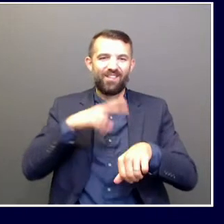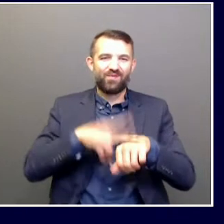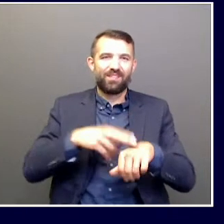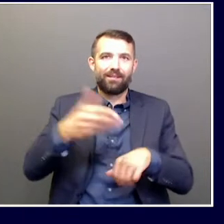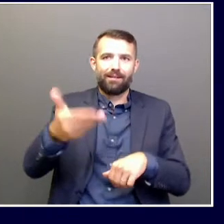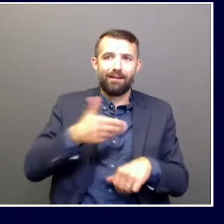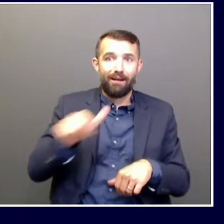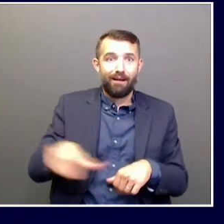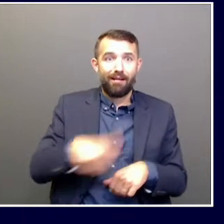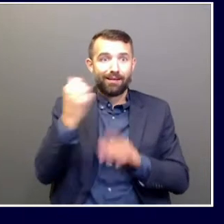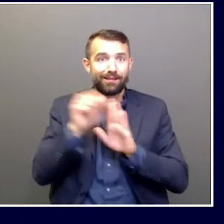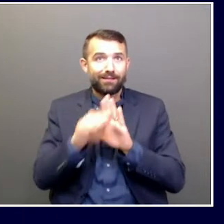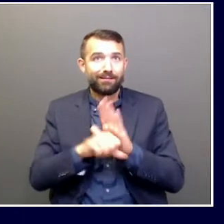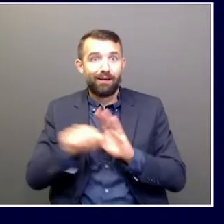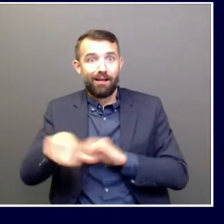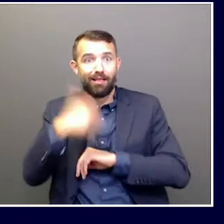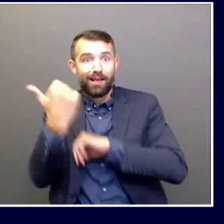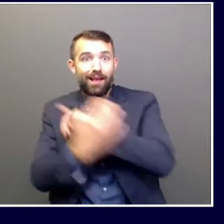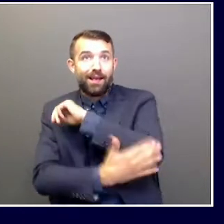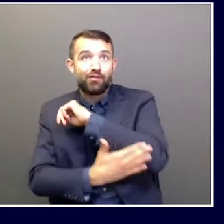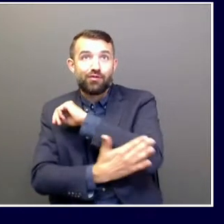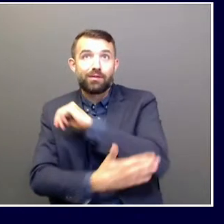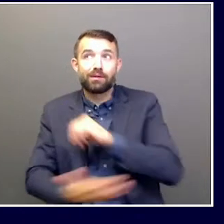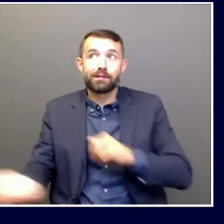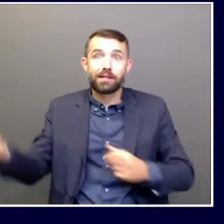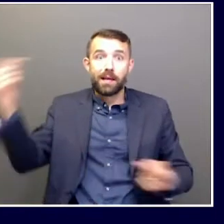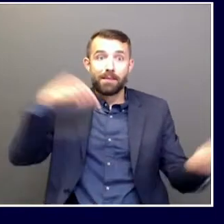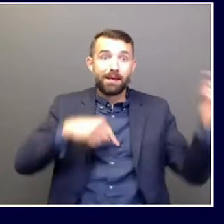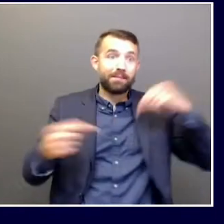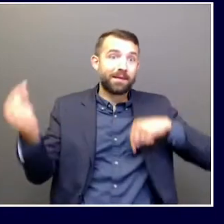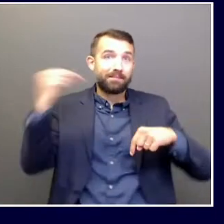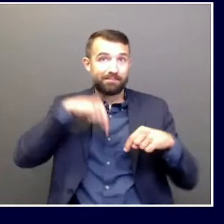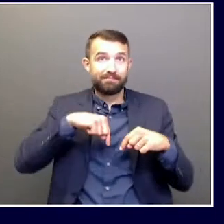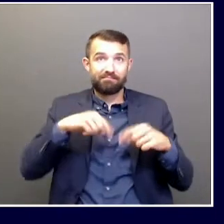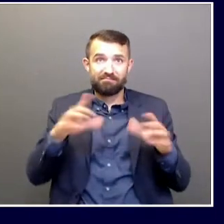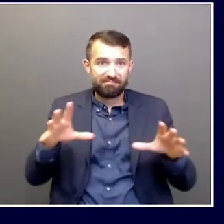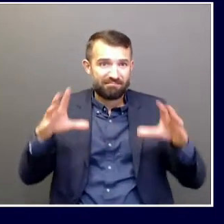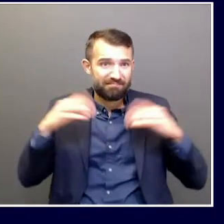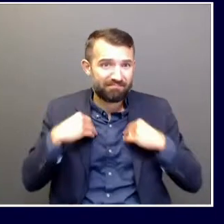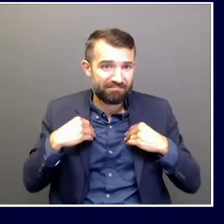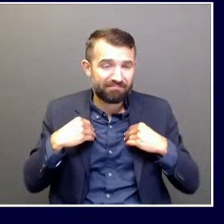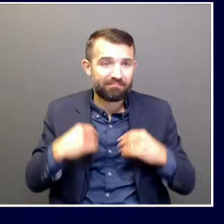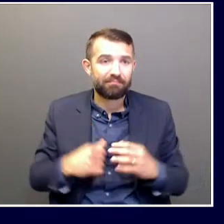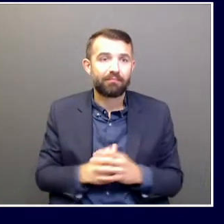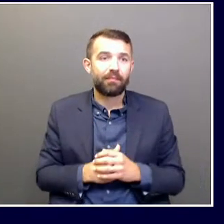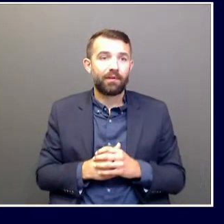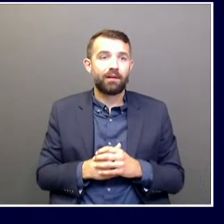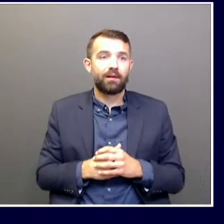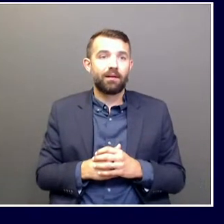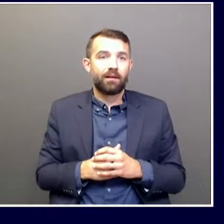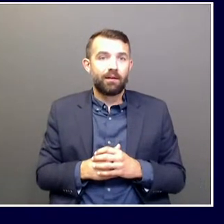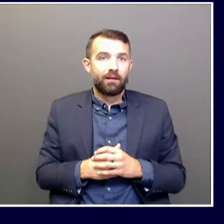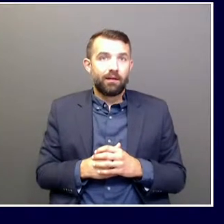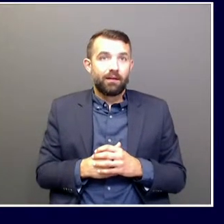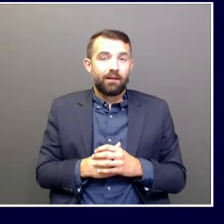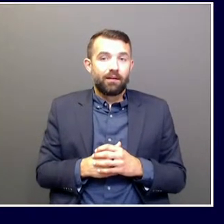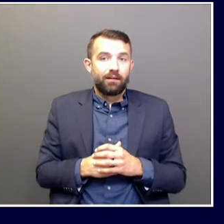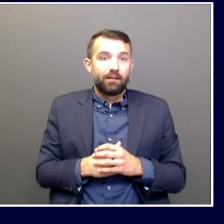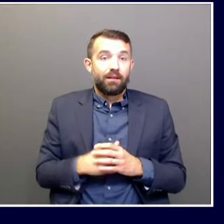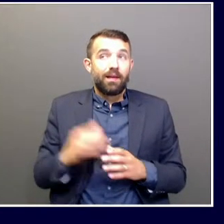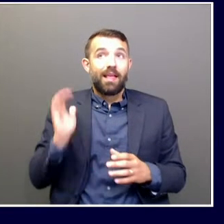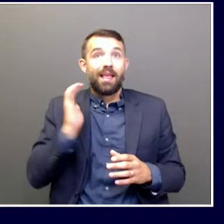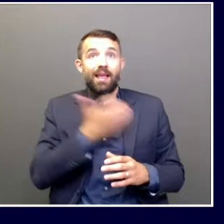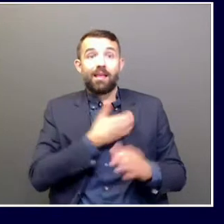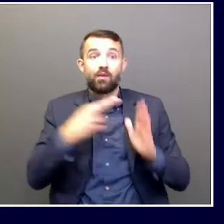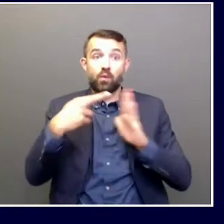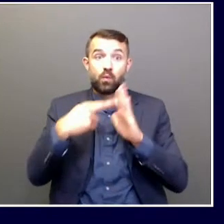have increased the flexibility of our reciprocity rules. The legislature did that, in fact,